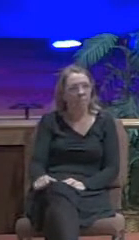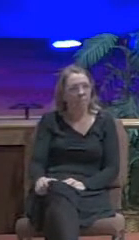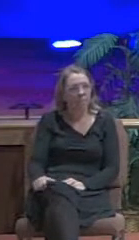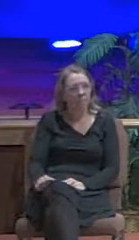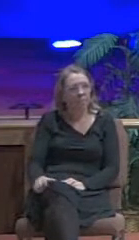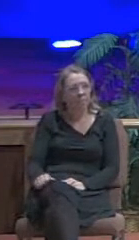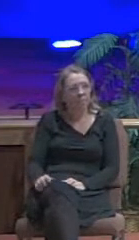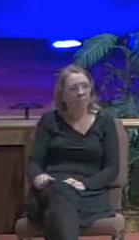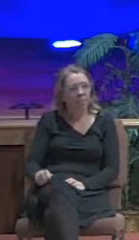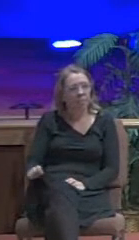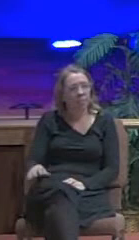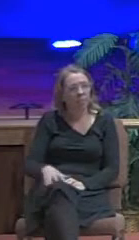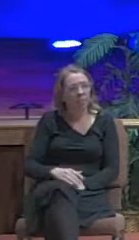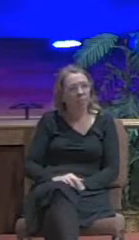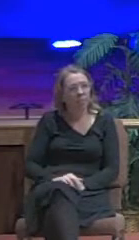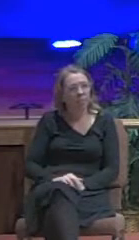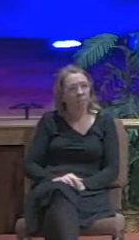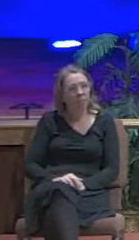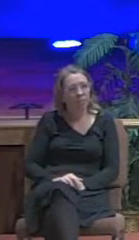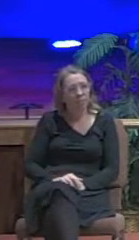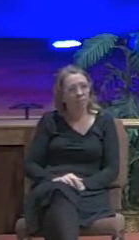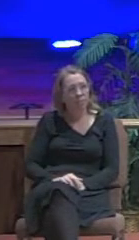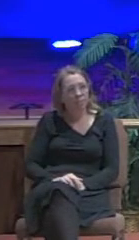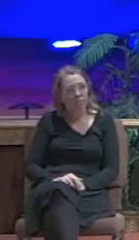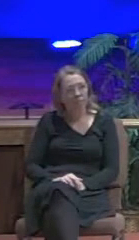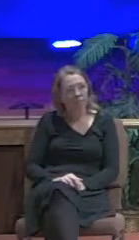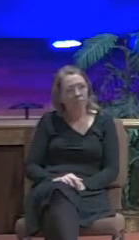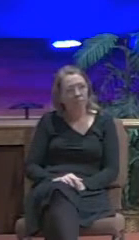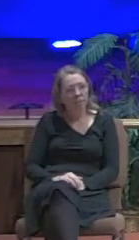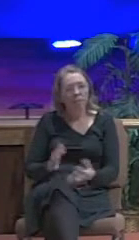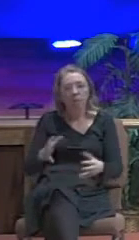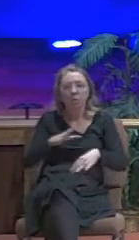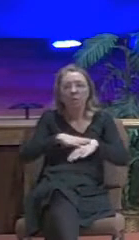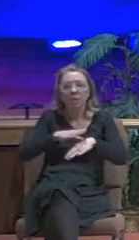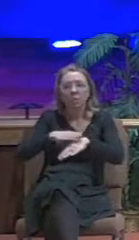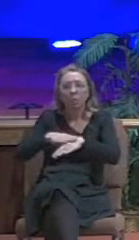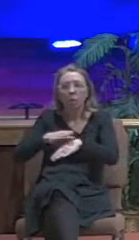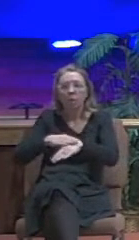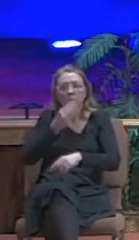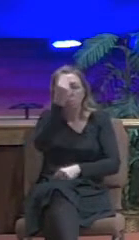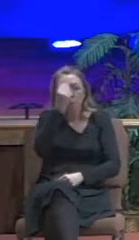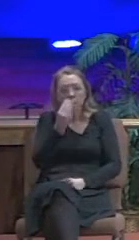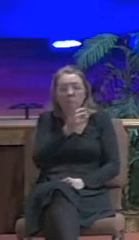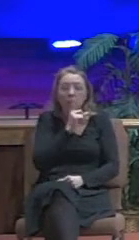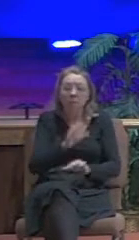You didn't know what you were talking about when you warned them that it was important to serve God, and they kind of ran off.